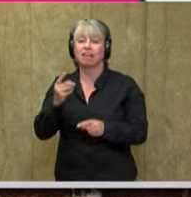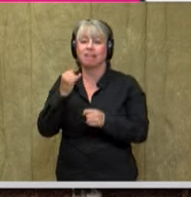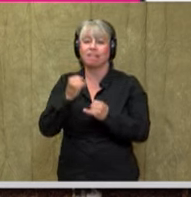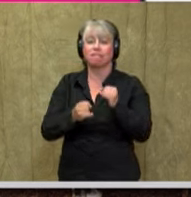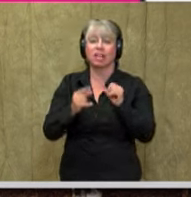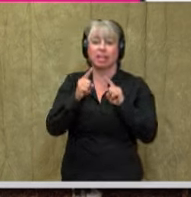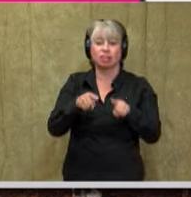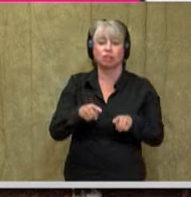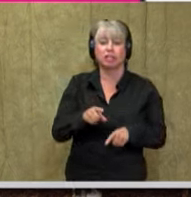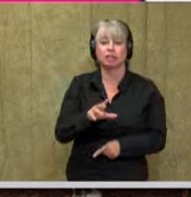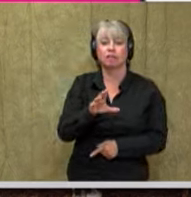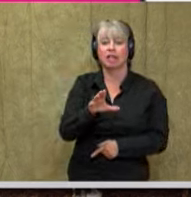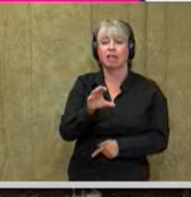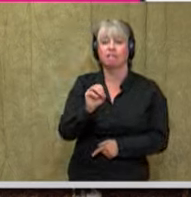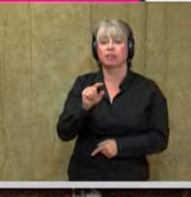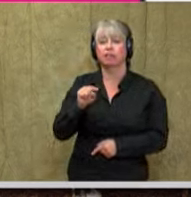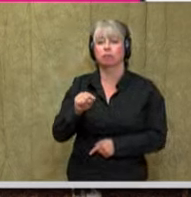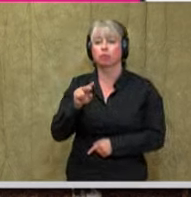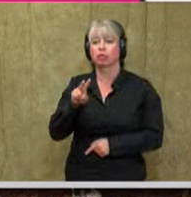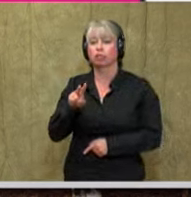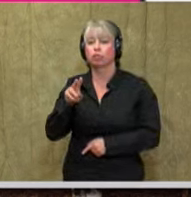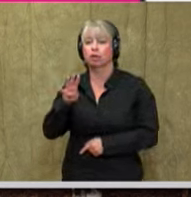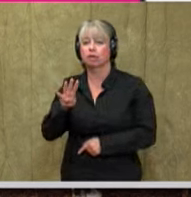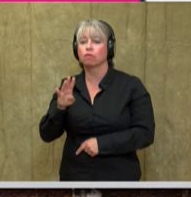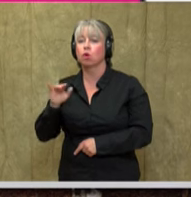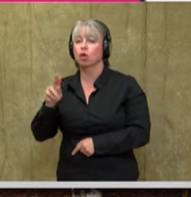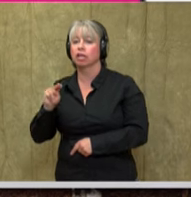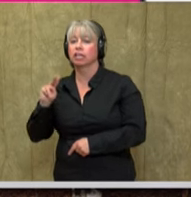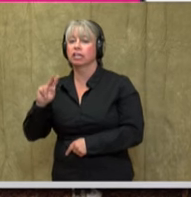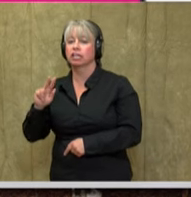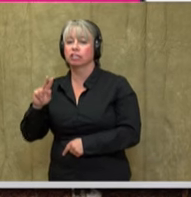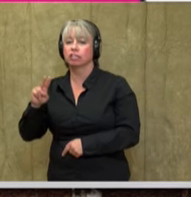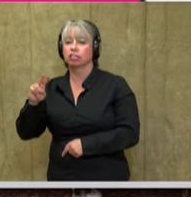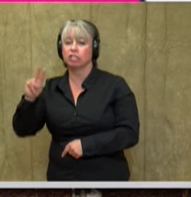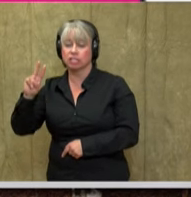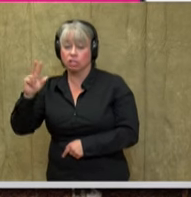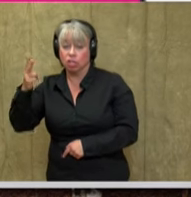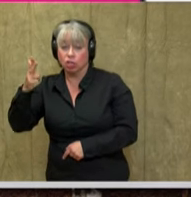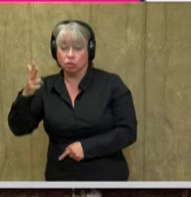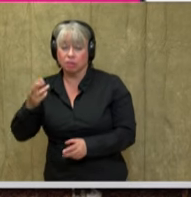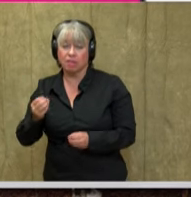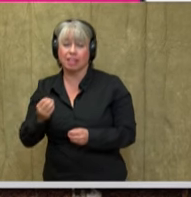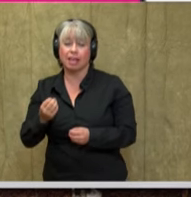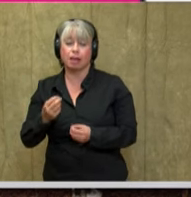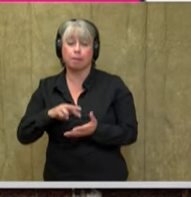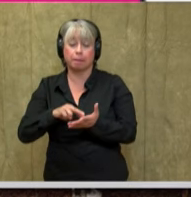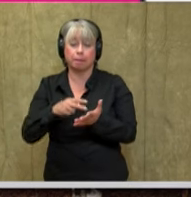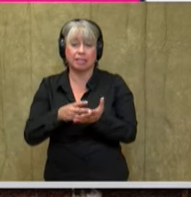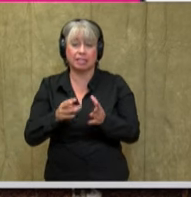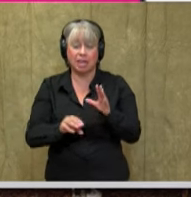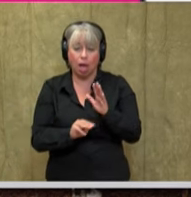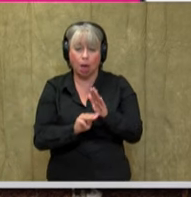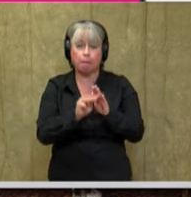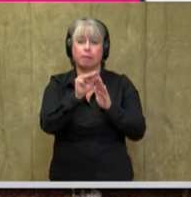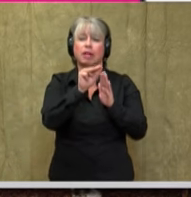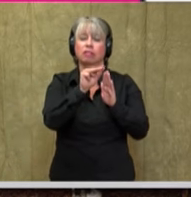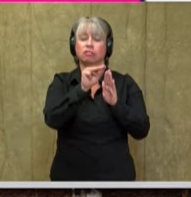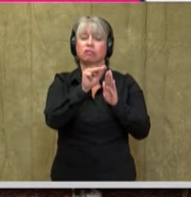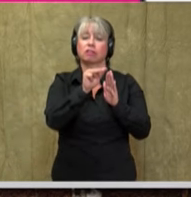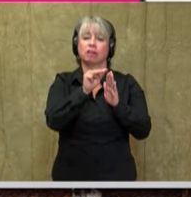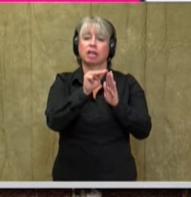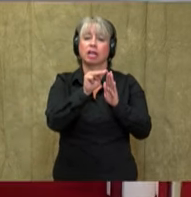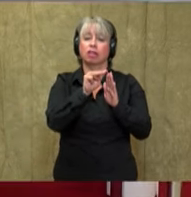be 50.24 inches cubed. That's how much volume that this mug can hold.